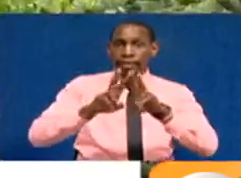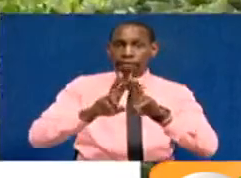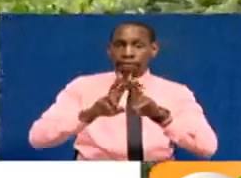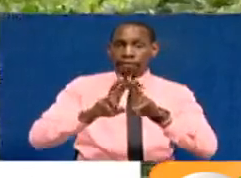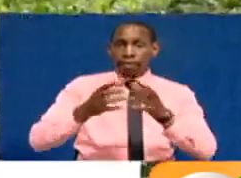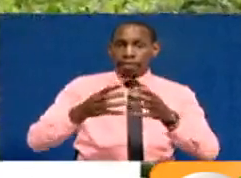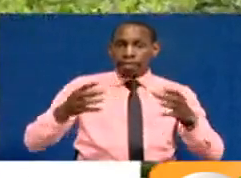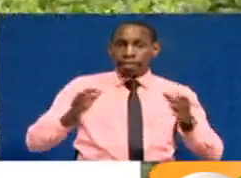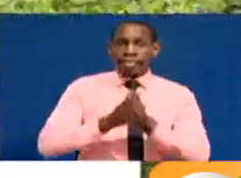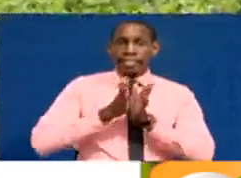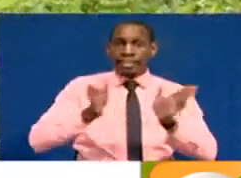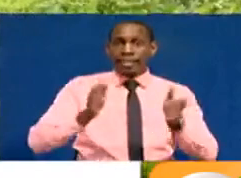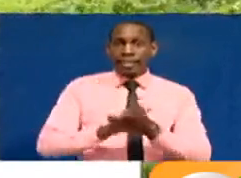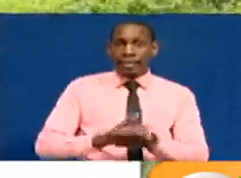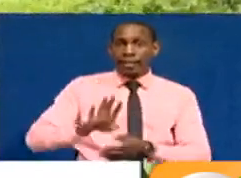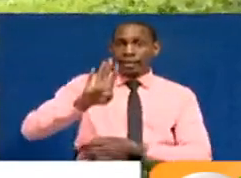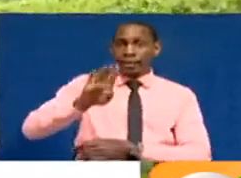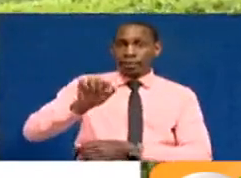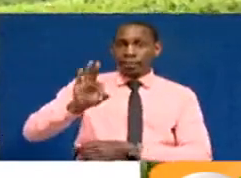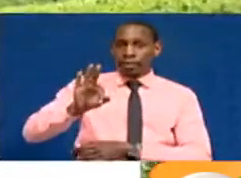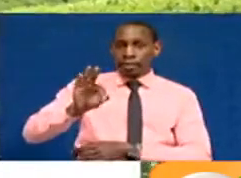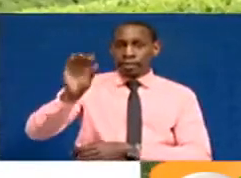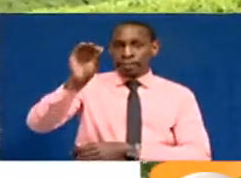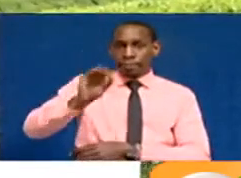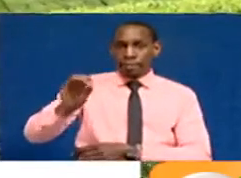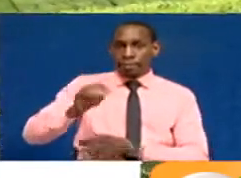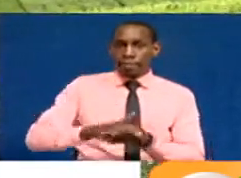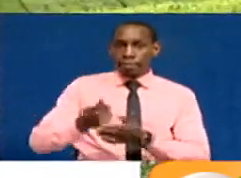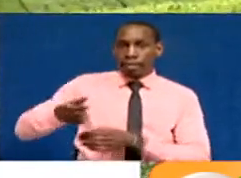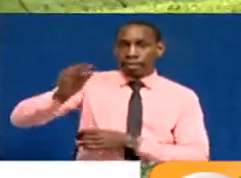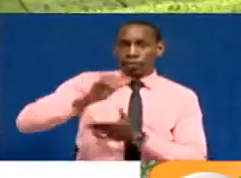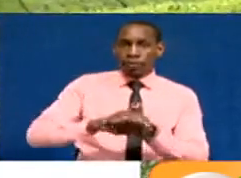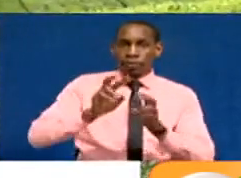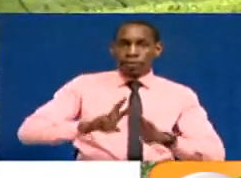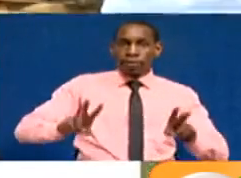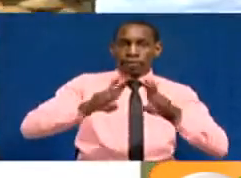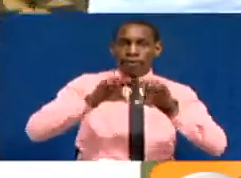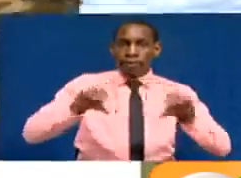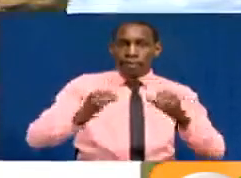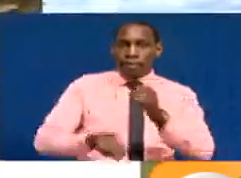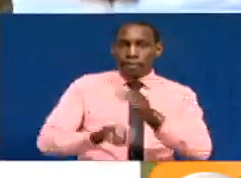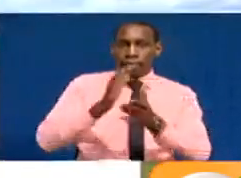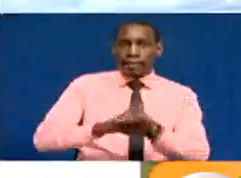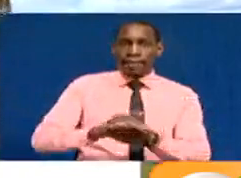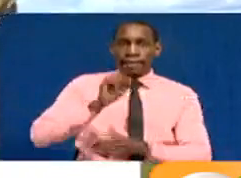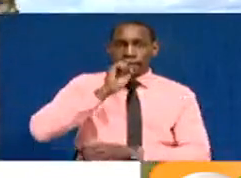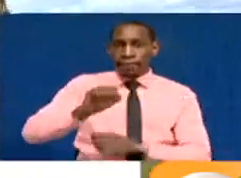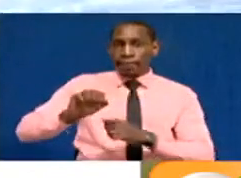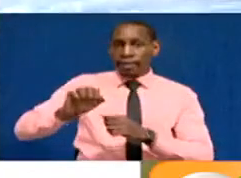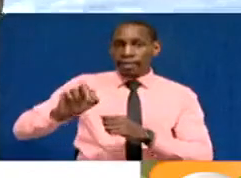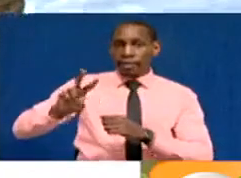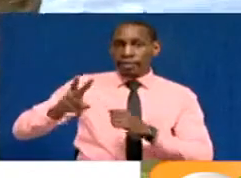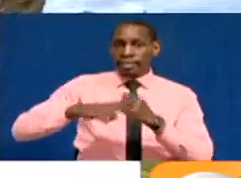up. Overall, there was a 4.3% increase in the value of marketed agricultural production to 527